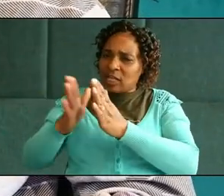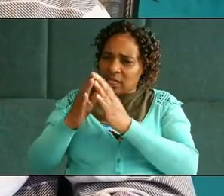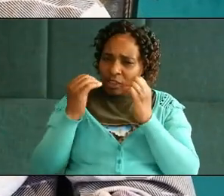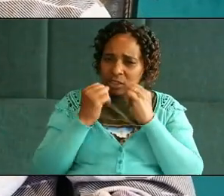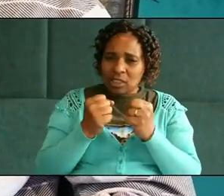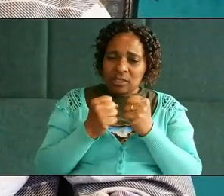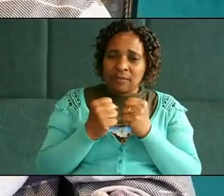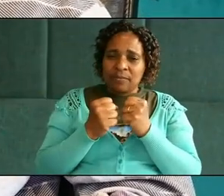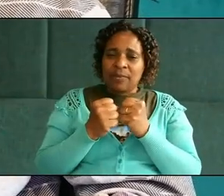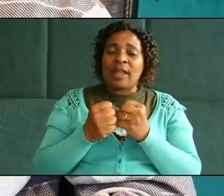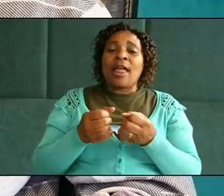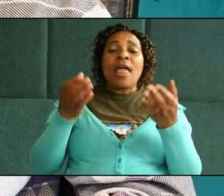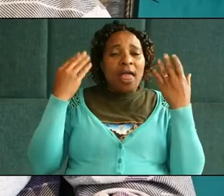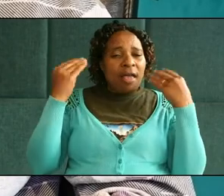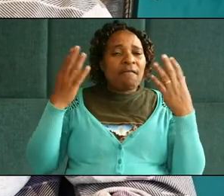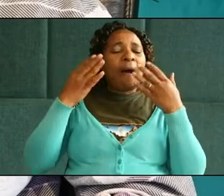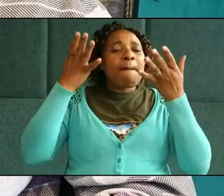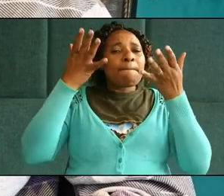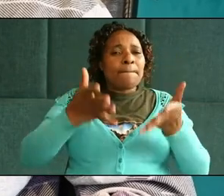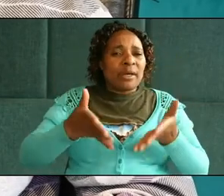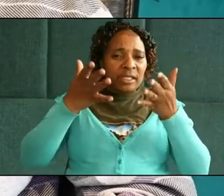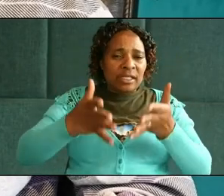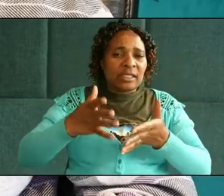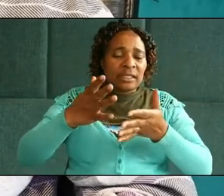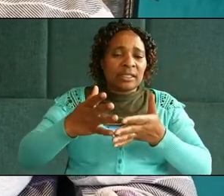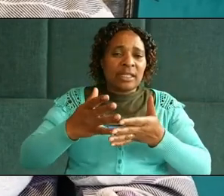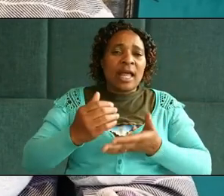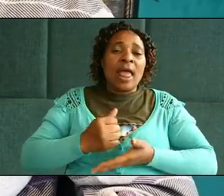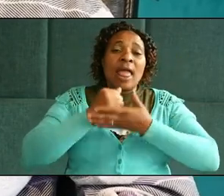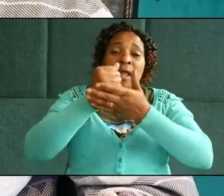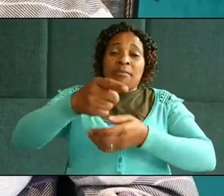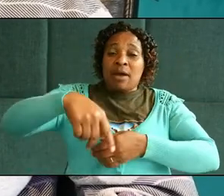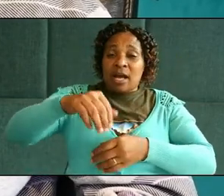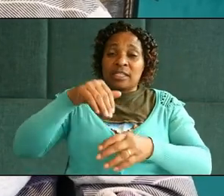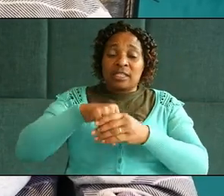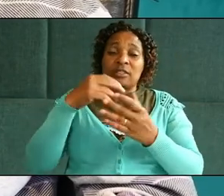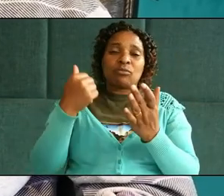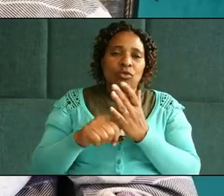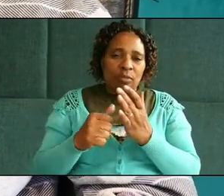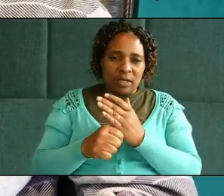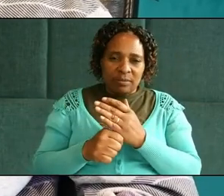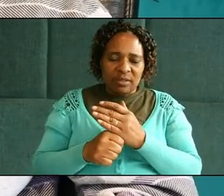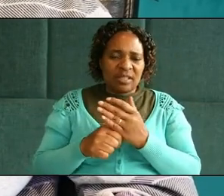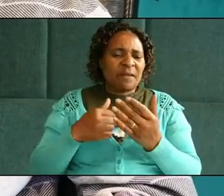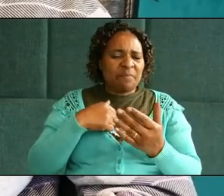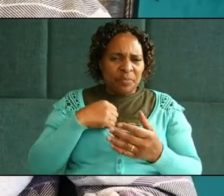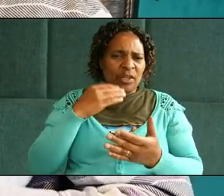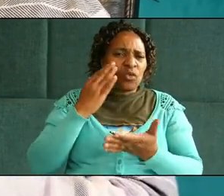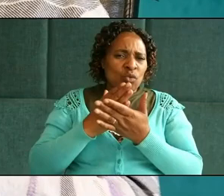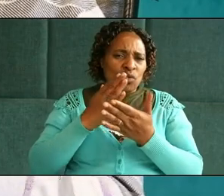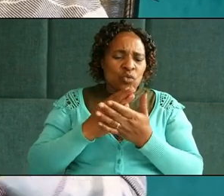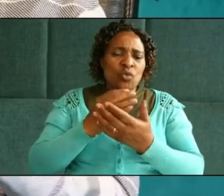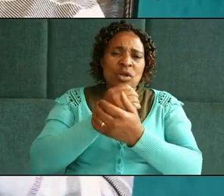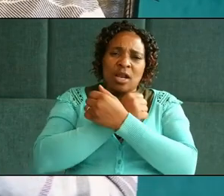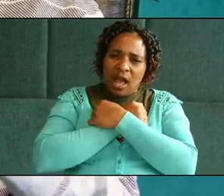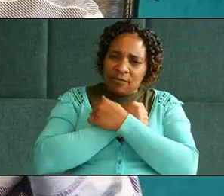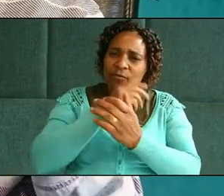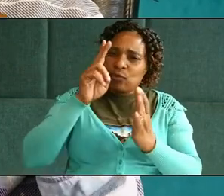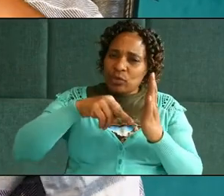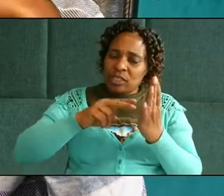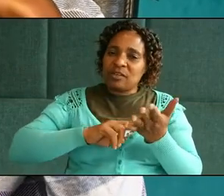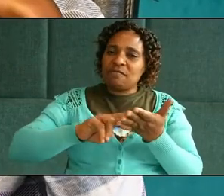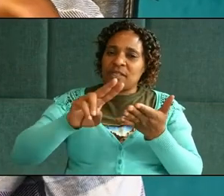and ever-present help in trouble. I really love to read verses like